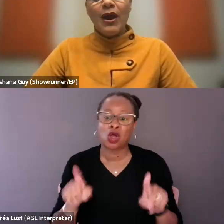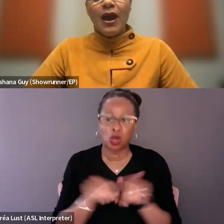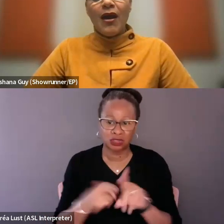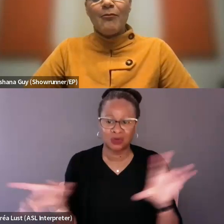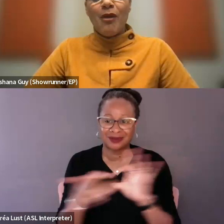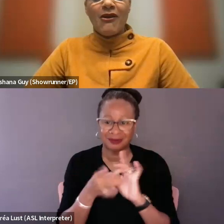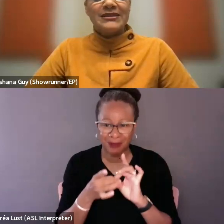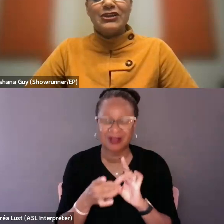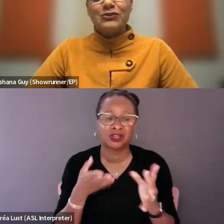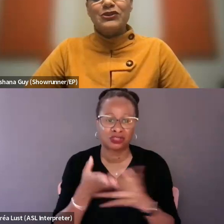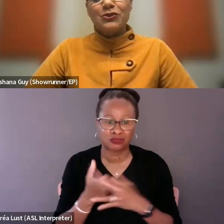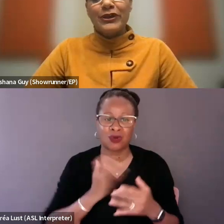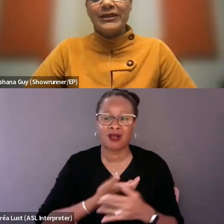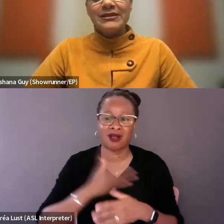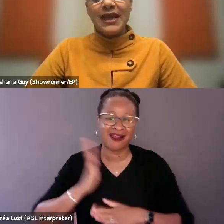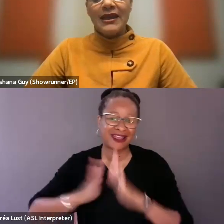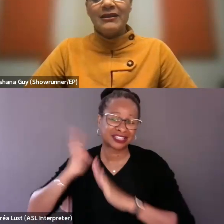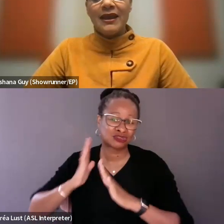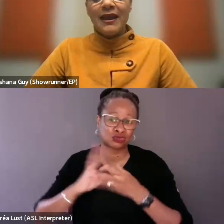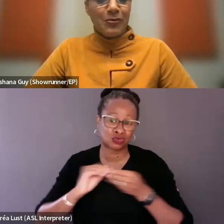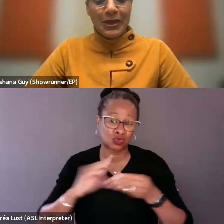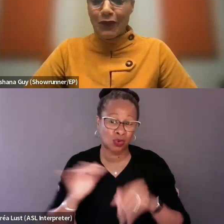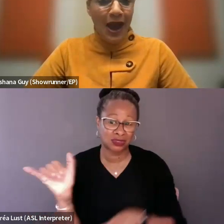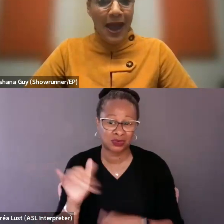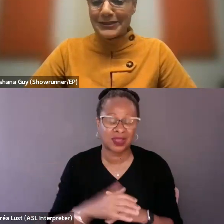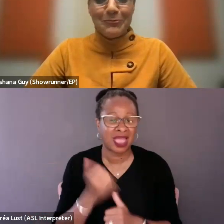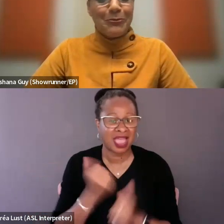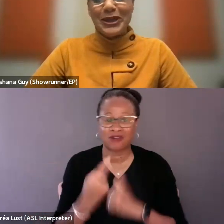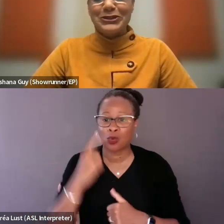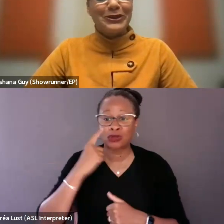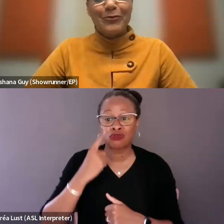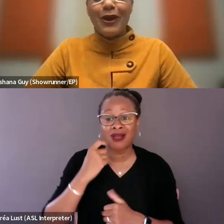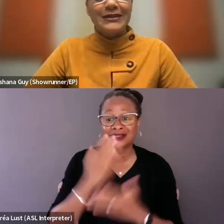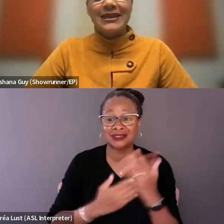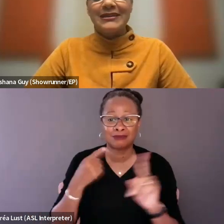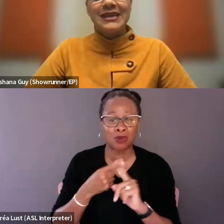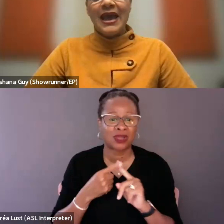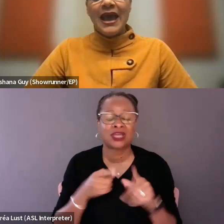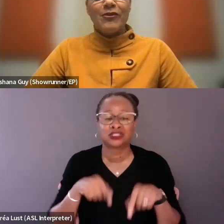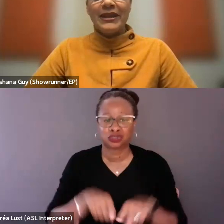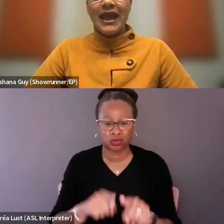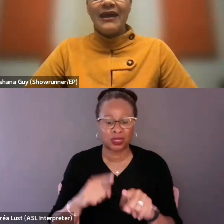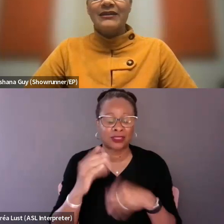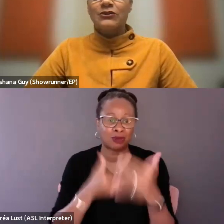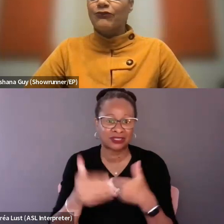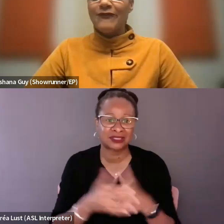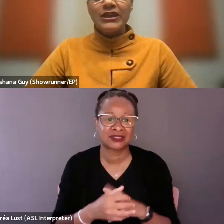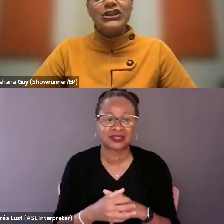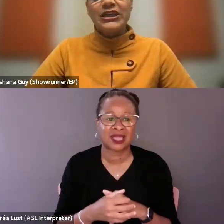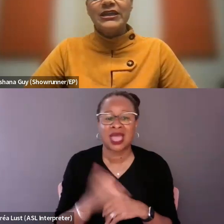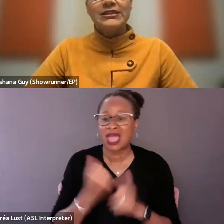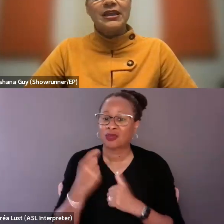through our ancestral stories. And everybody cried at some point during the process. Everybody had sort